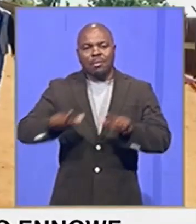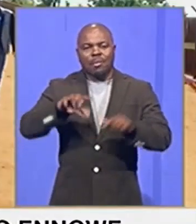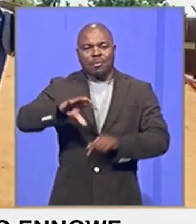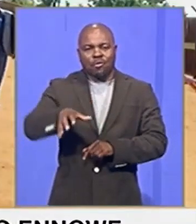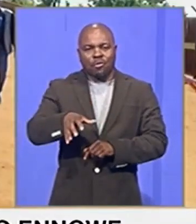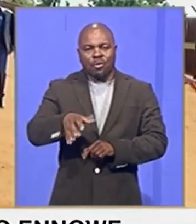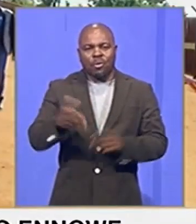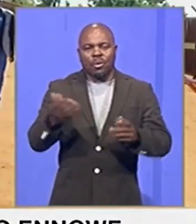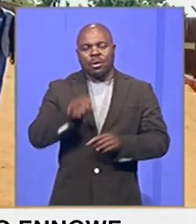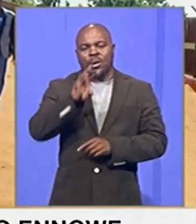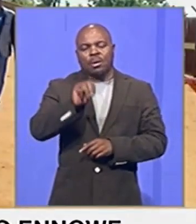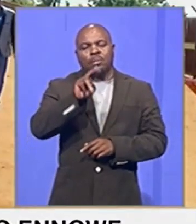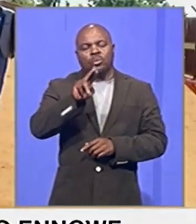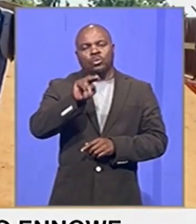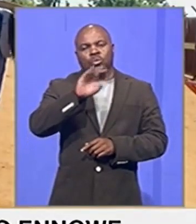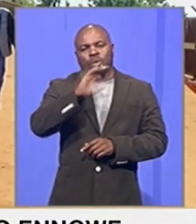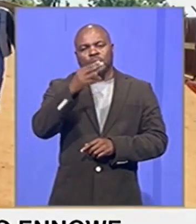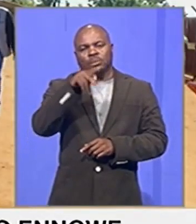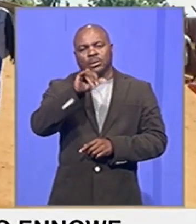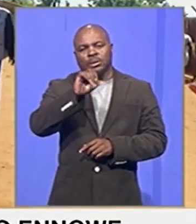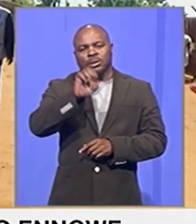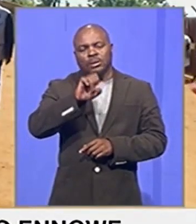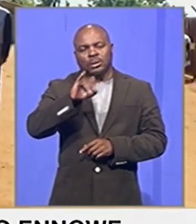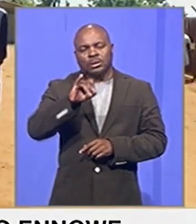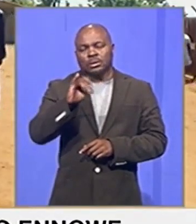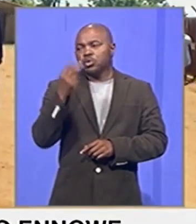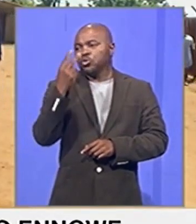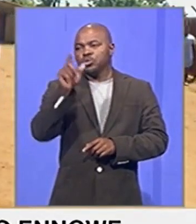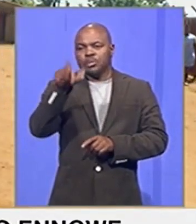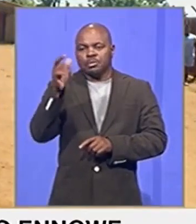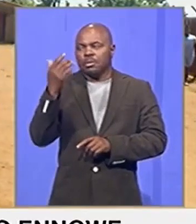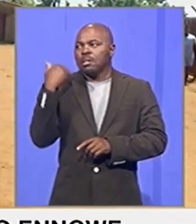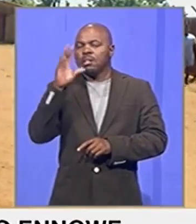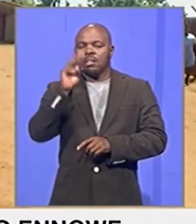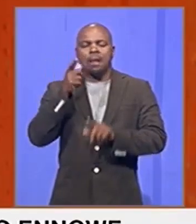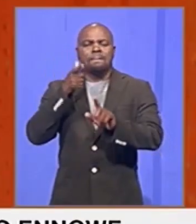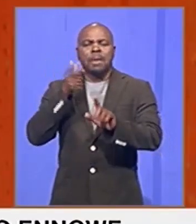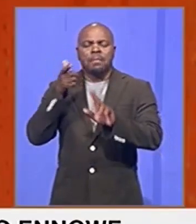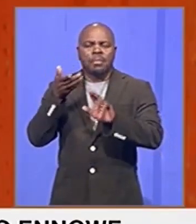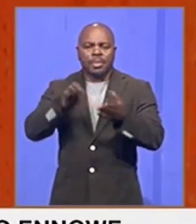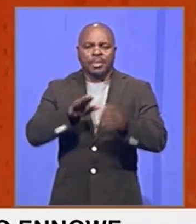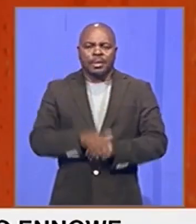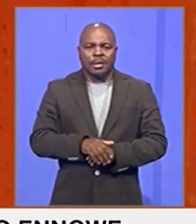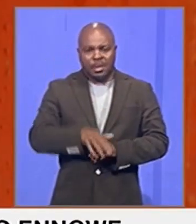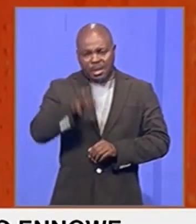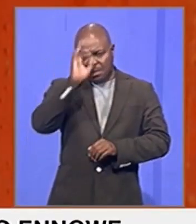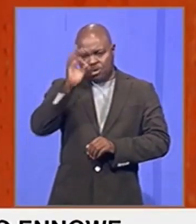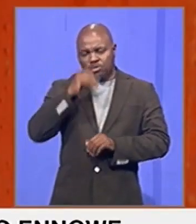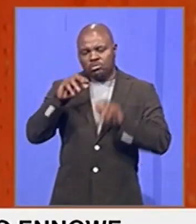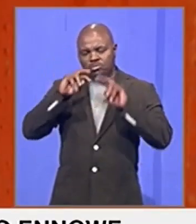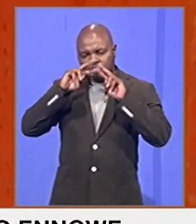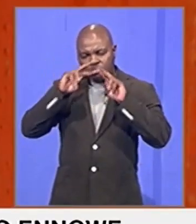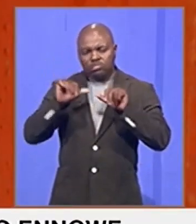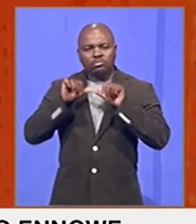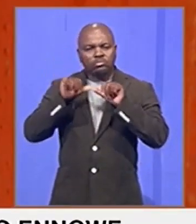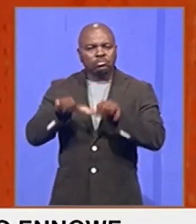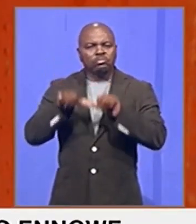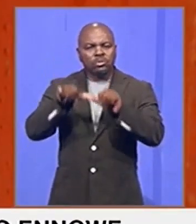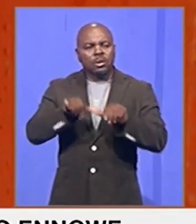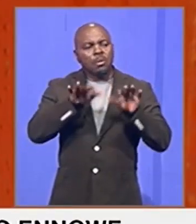Kwa Mochipisi kwa Malamulele batho ba le babedi ba thuntshitswe ka Labone. Mapodisi a tsweleditse letsholo la go batla batho